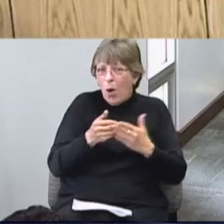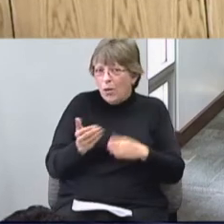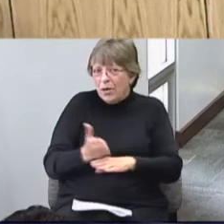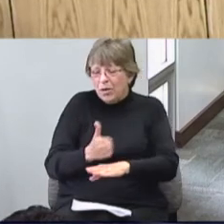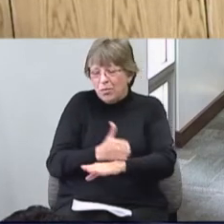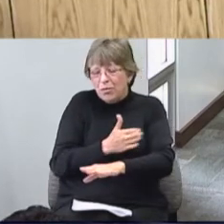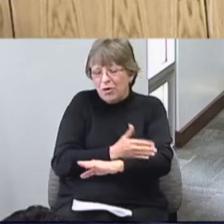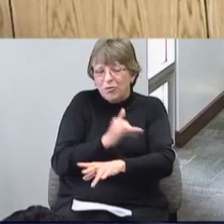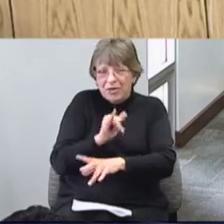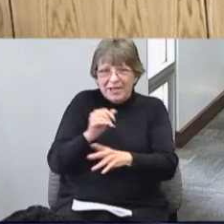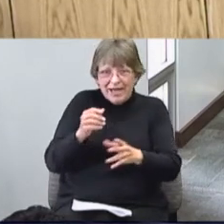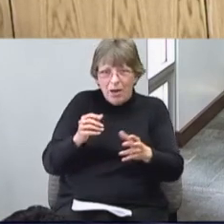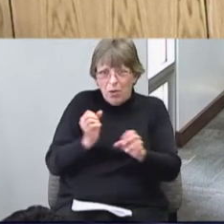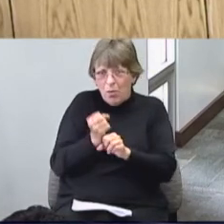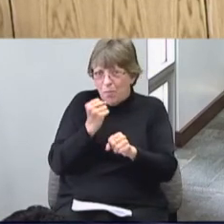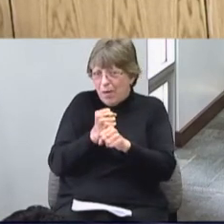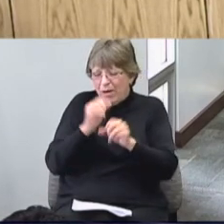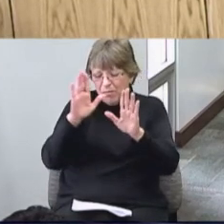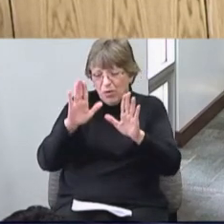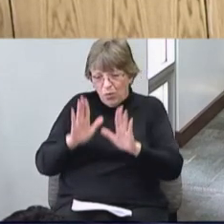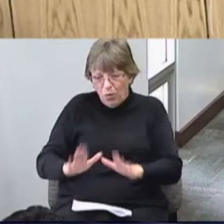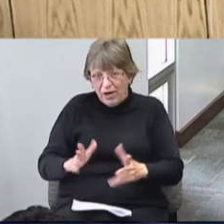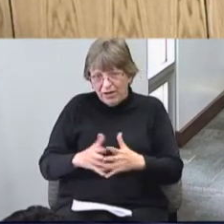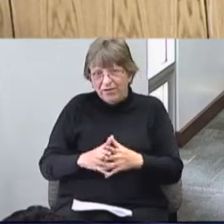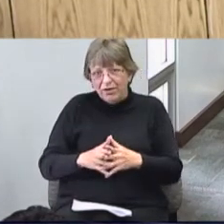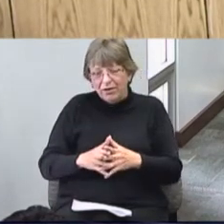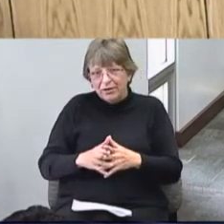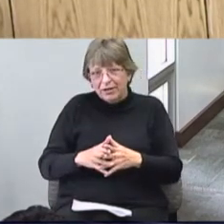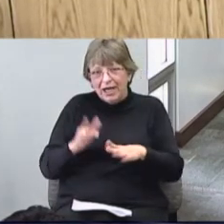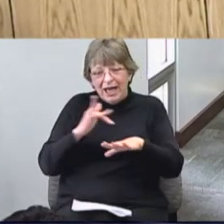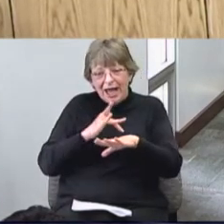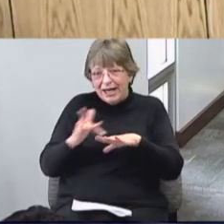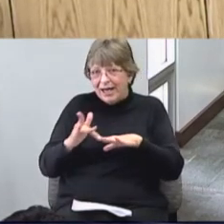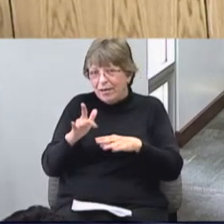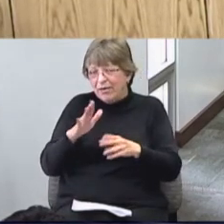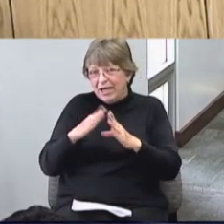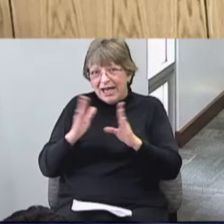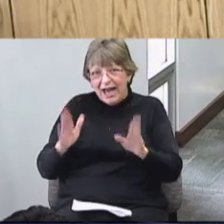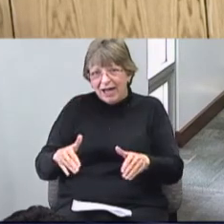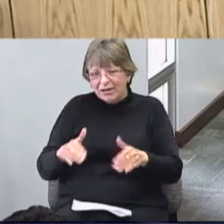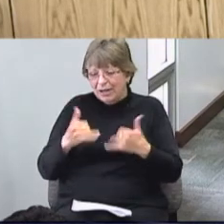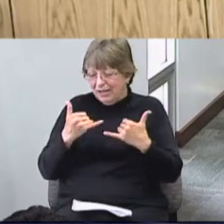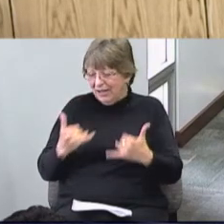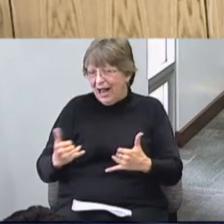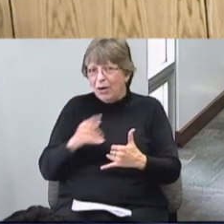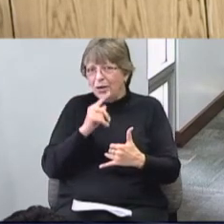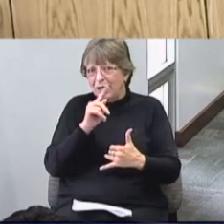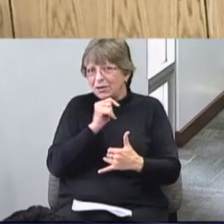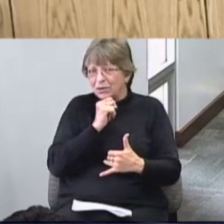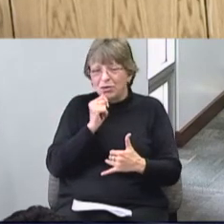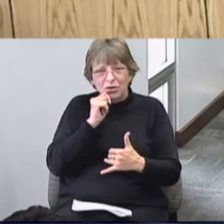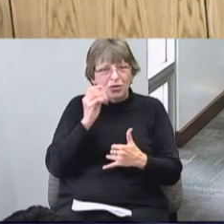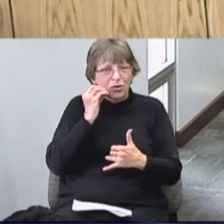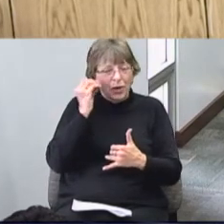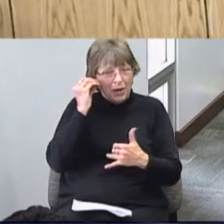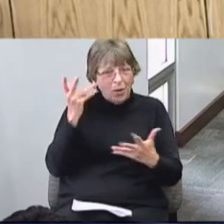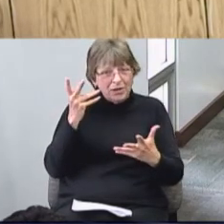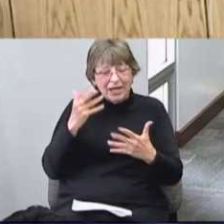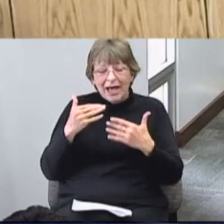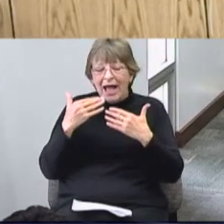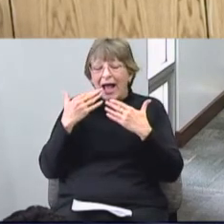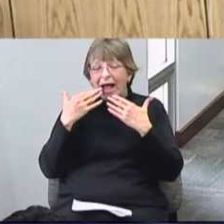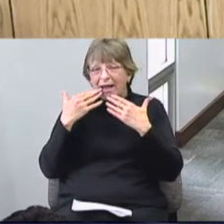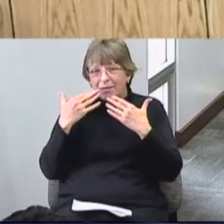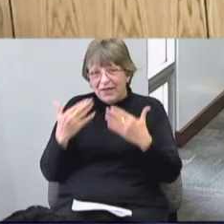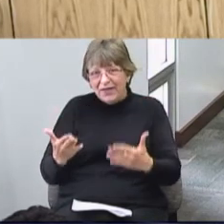area. Another vacant property has been put back into use. I thank Mr. Decken for his time in reading this letter so I am able to voice my